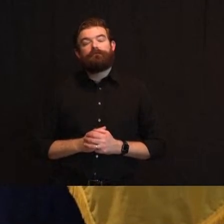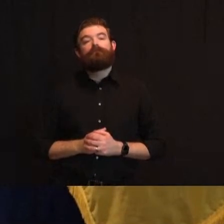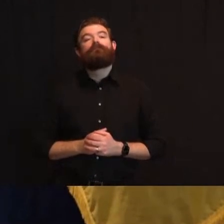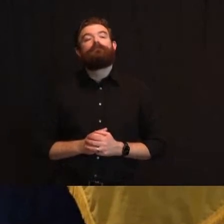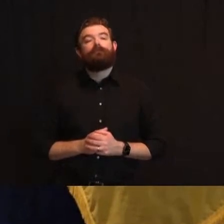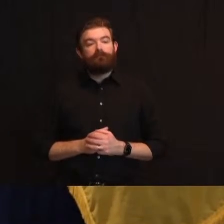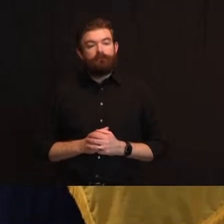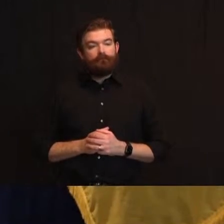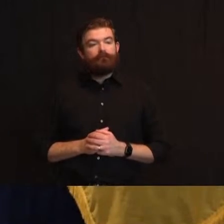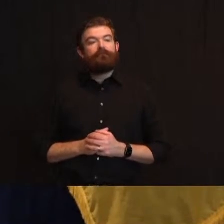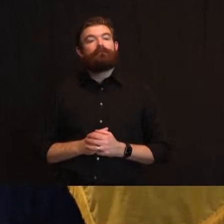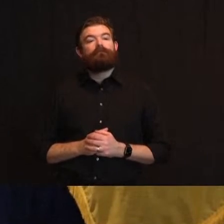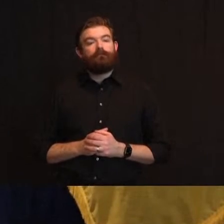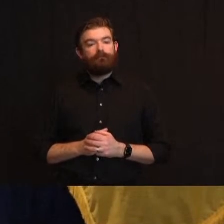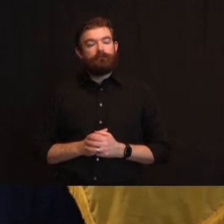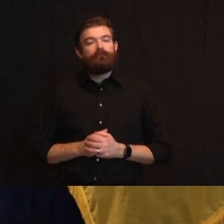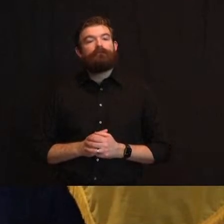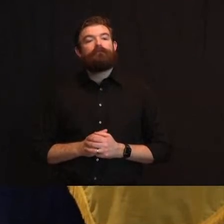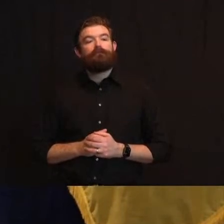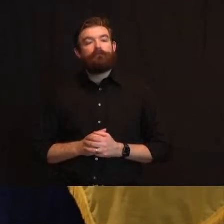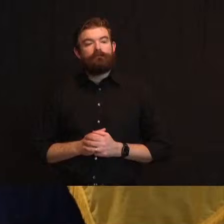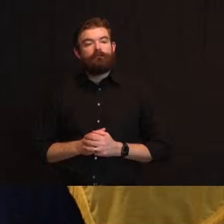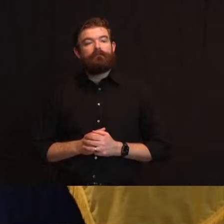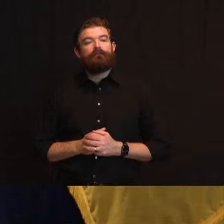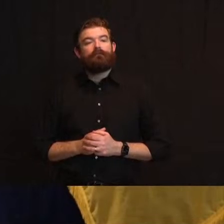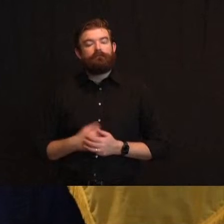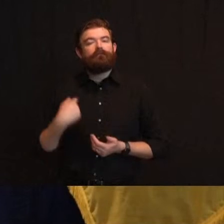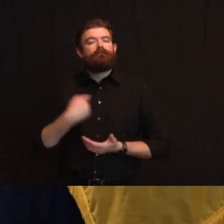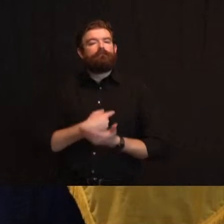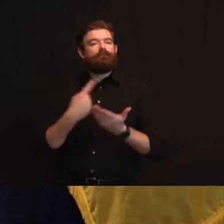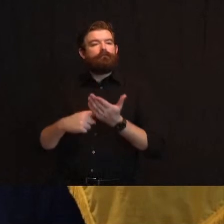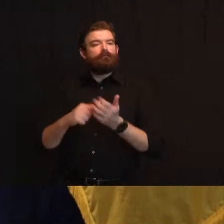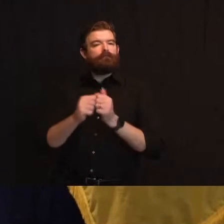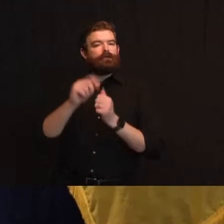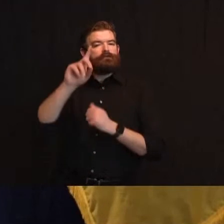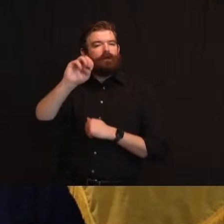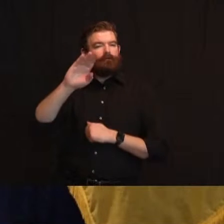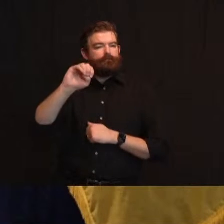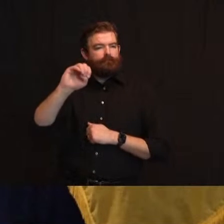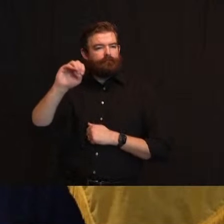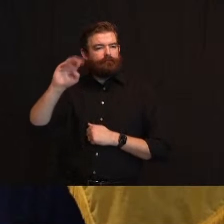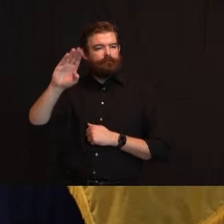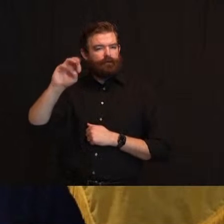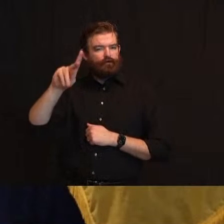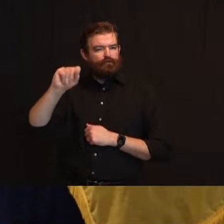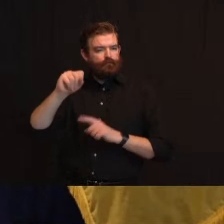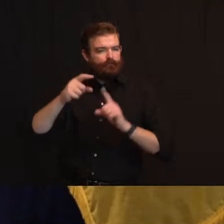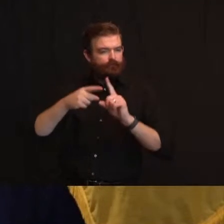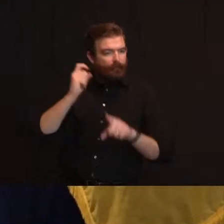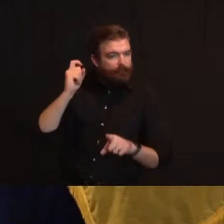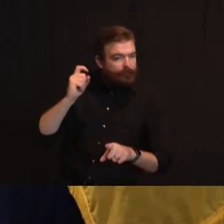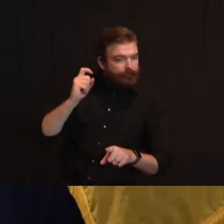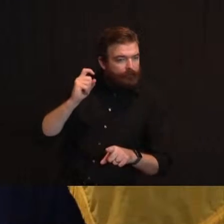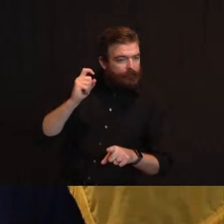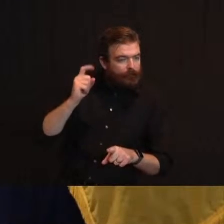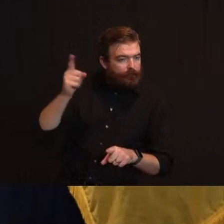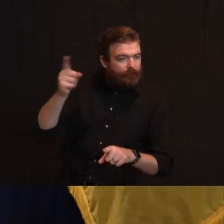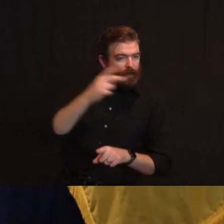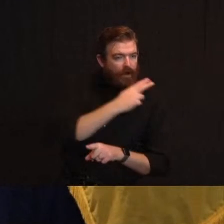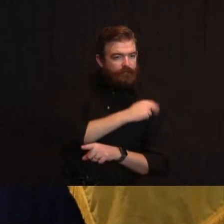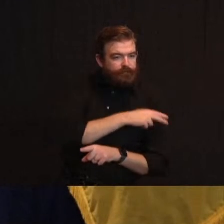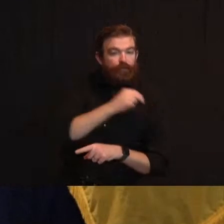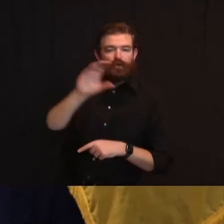We've been saying for a number of weeks, and Judy, you led us on this one, that, and I think, Pat, you'd agree with this,